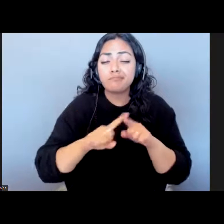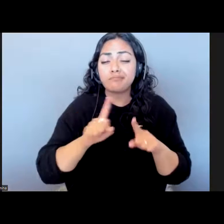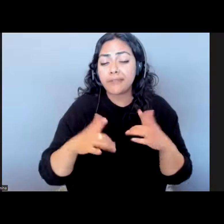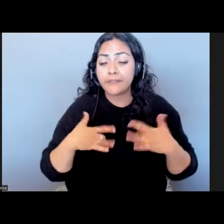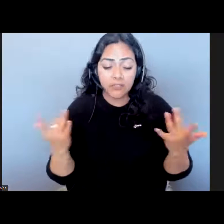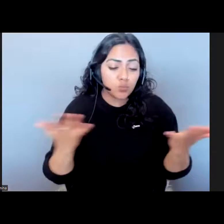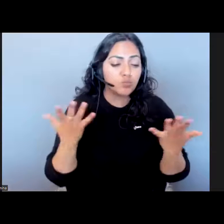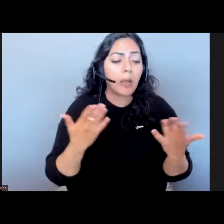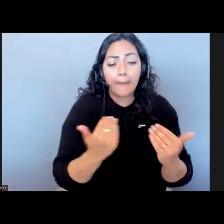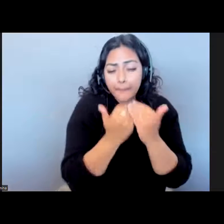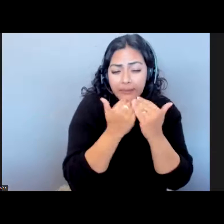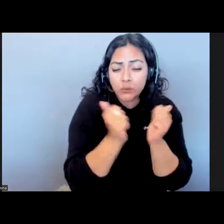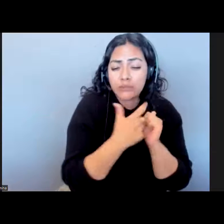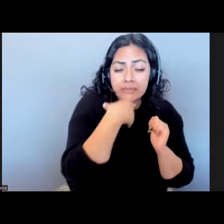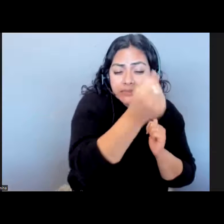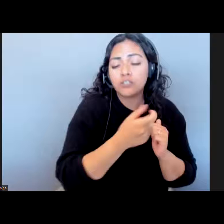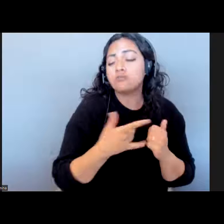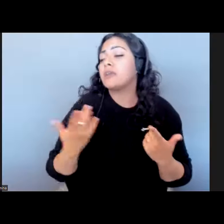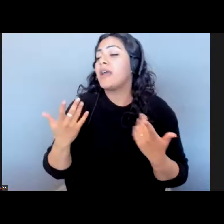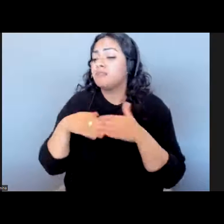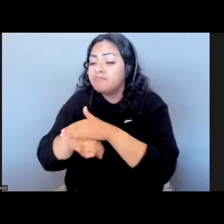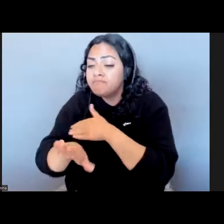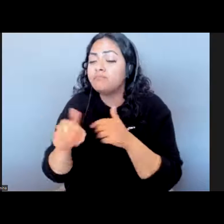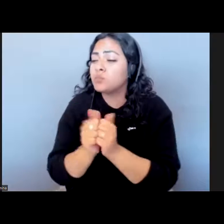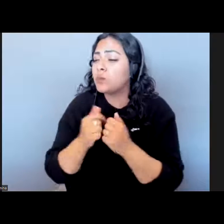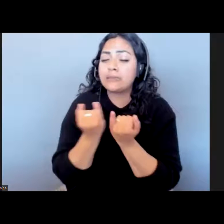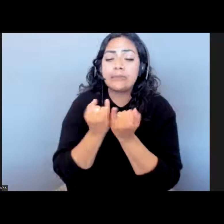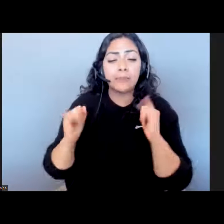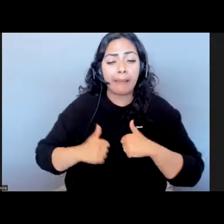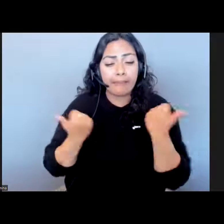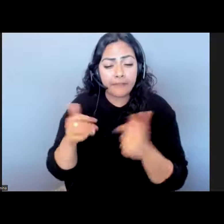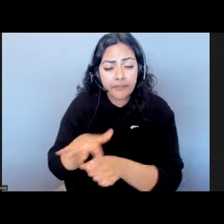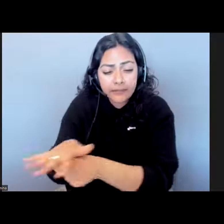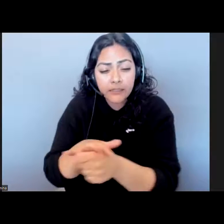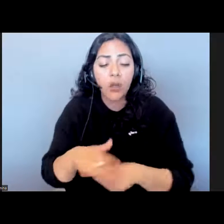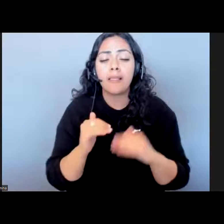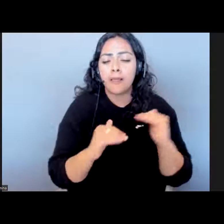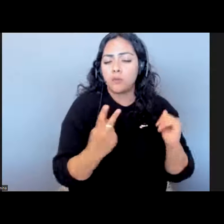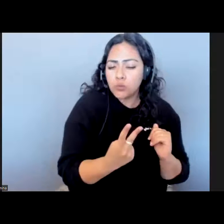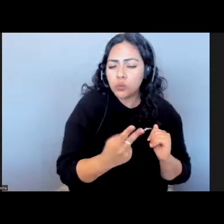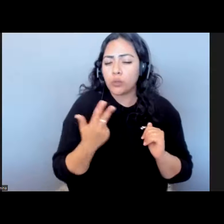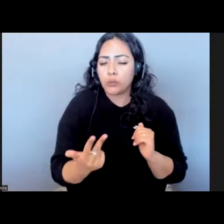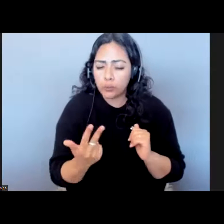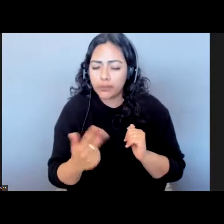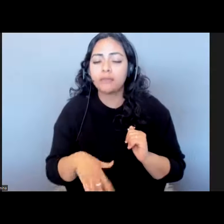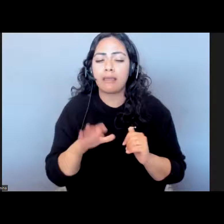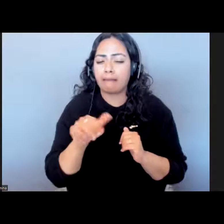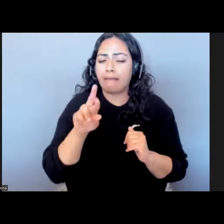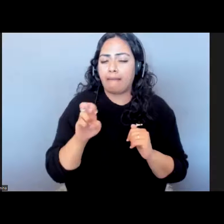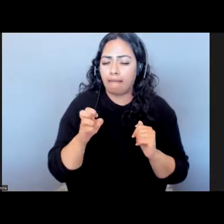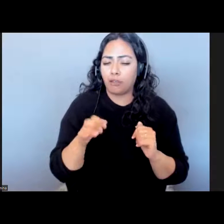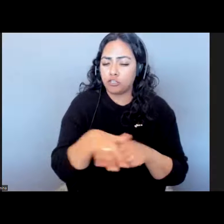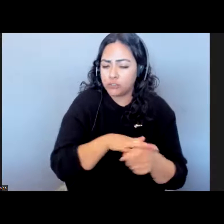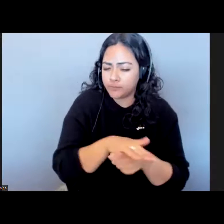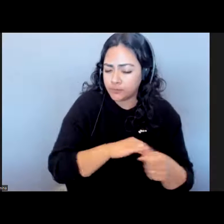to independent living facilities, as well as level 2 and 3 care facilities. Our Rotary Interact